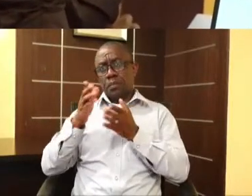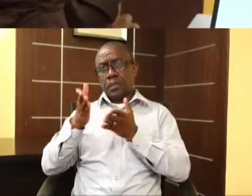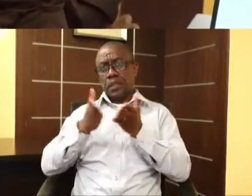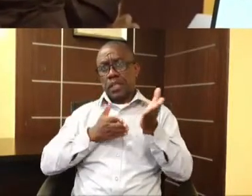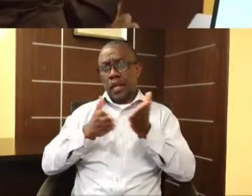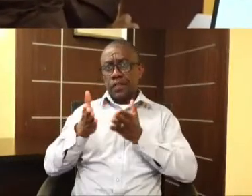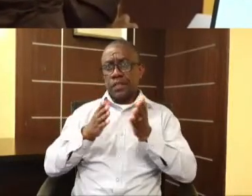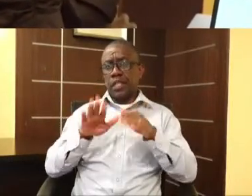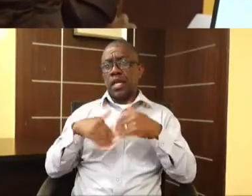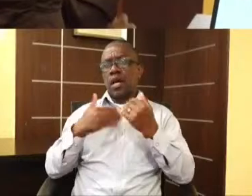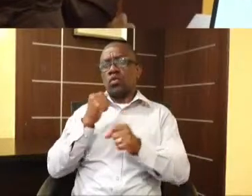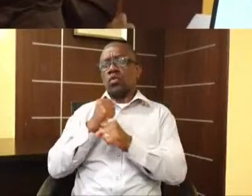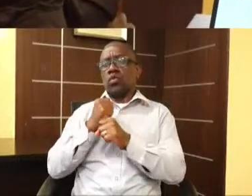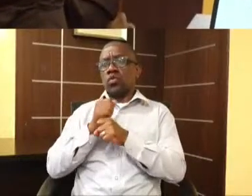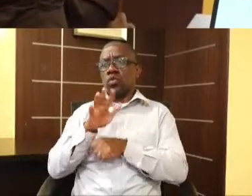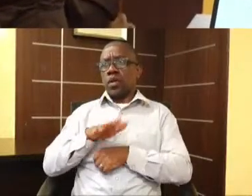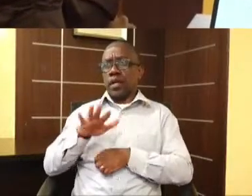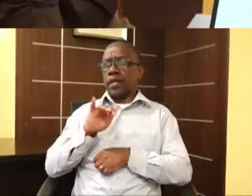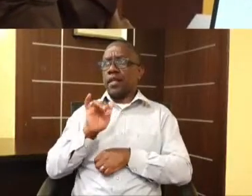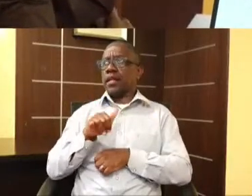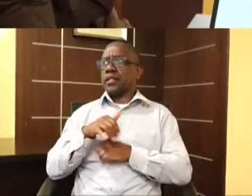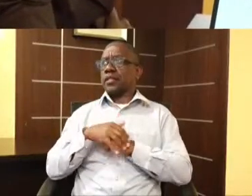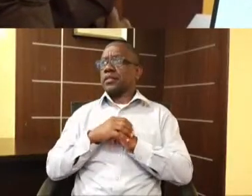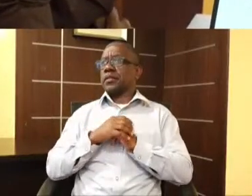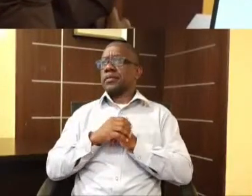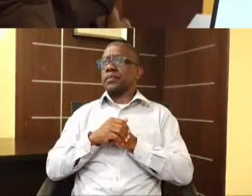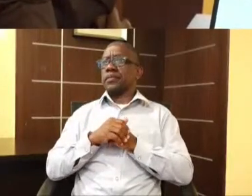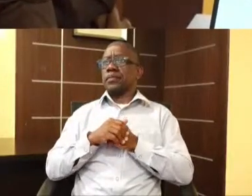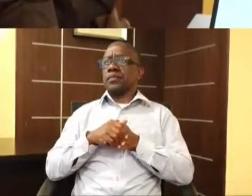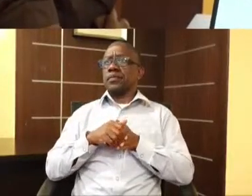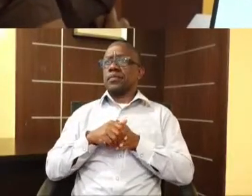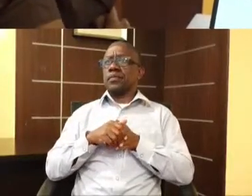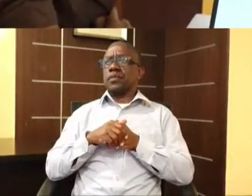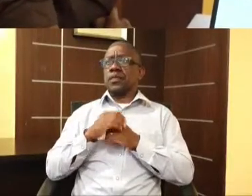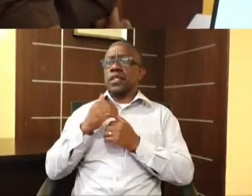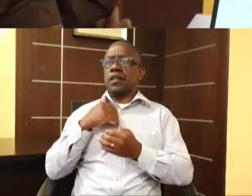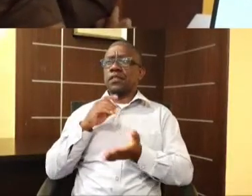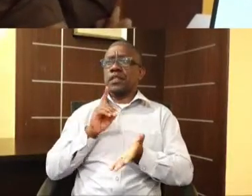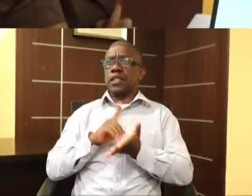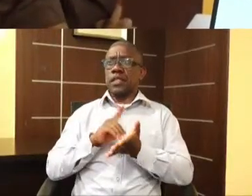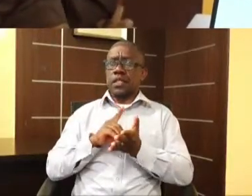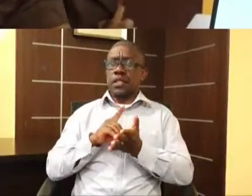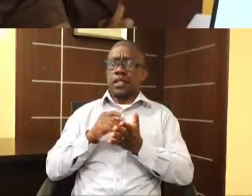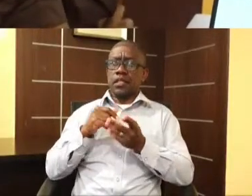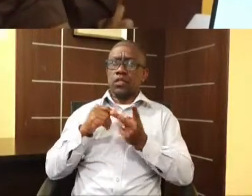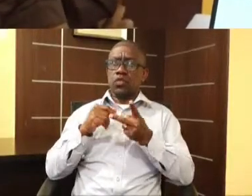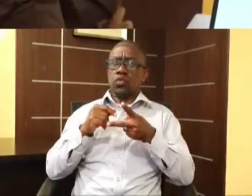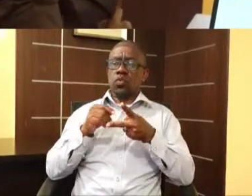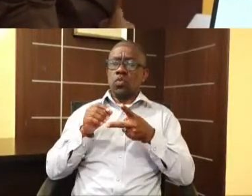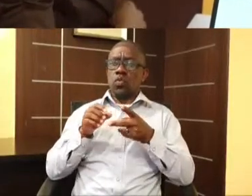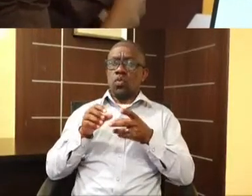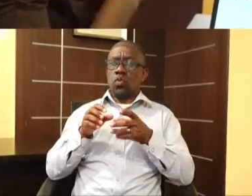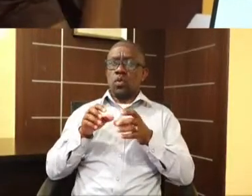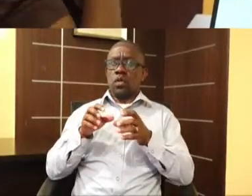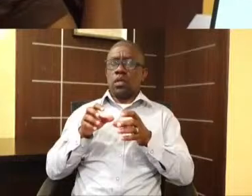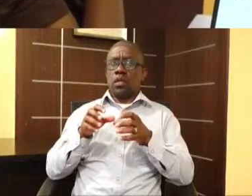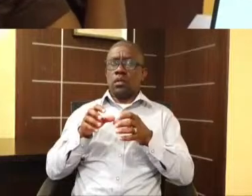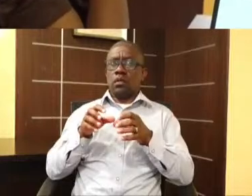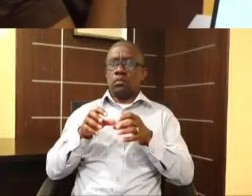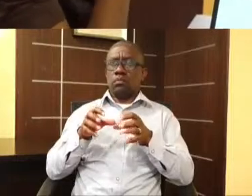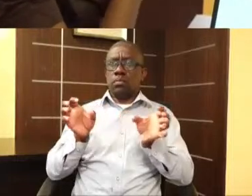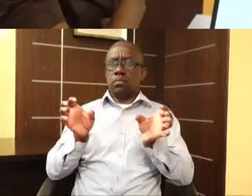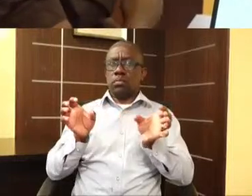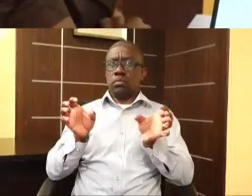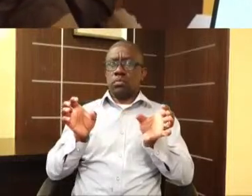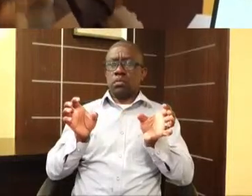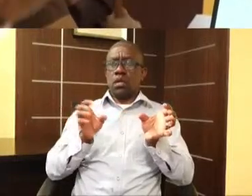about that? That Ah. was going to be my question. Okay, so we have data in two categories. So there is a married